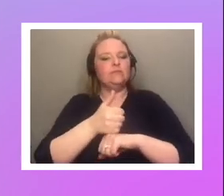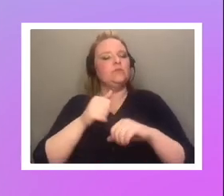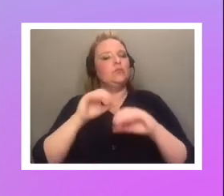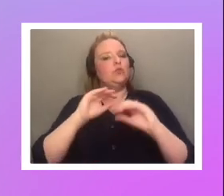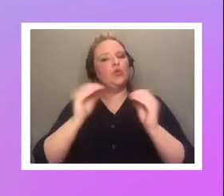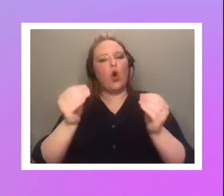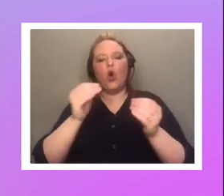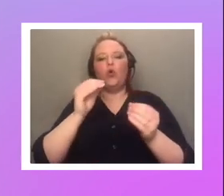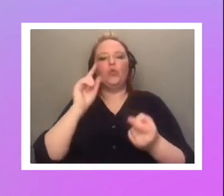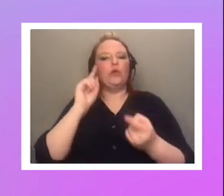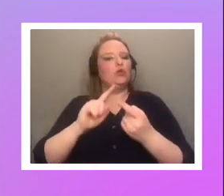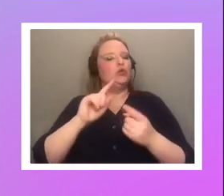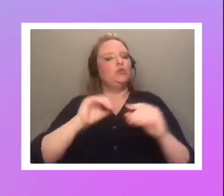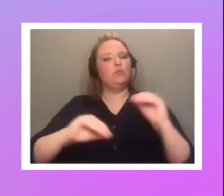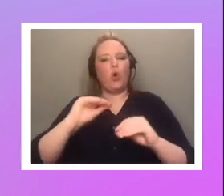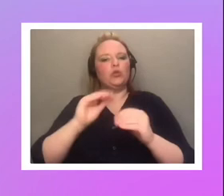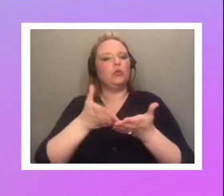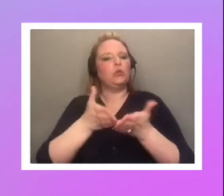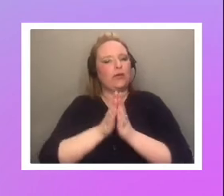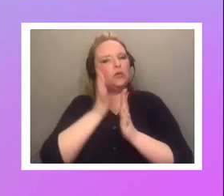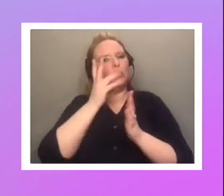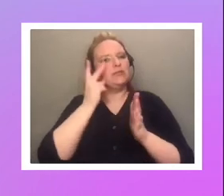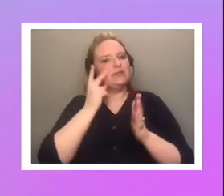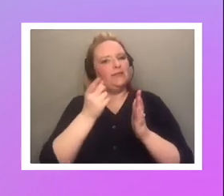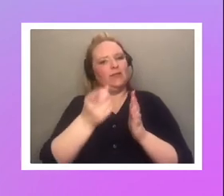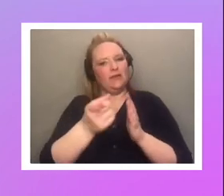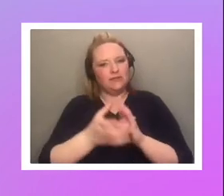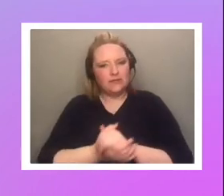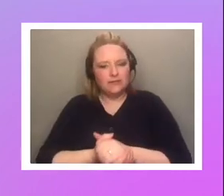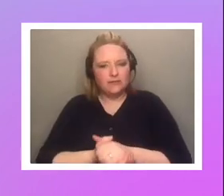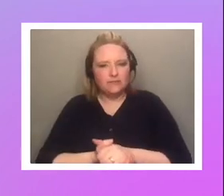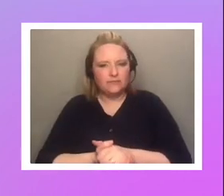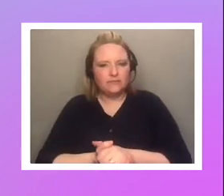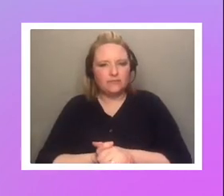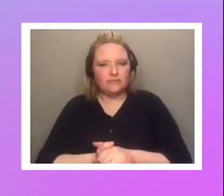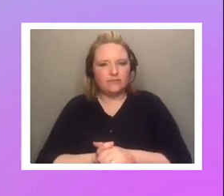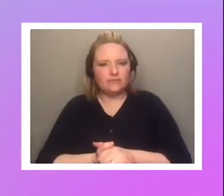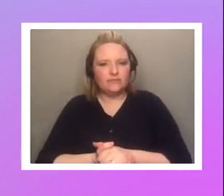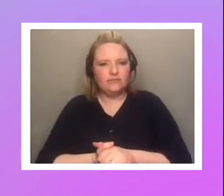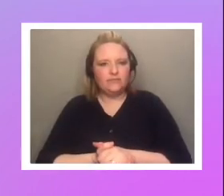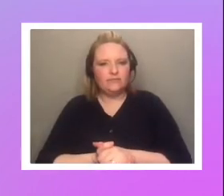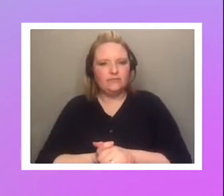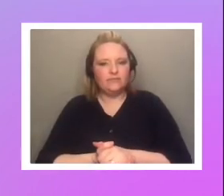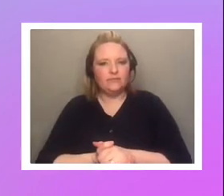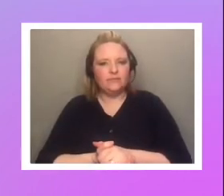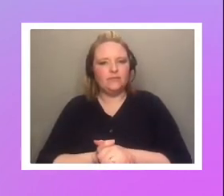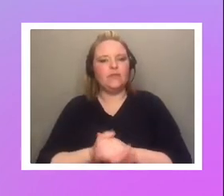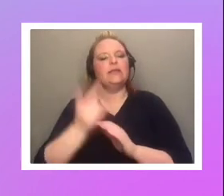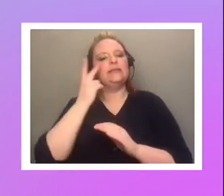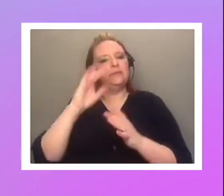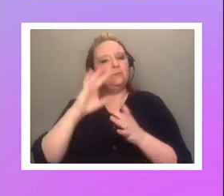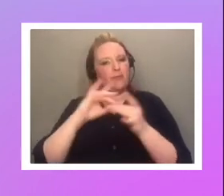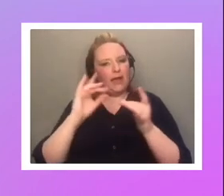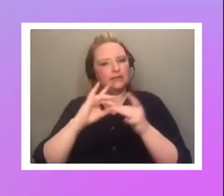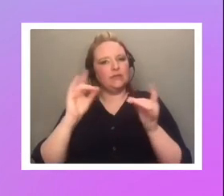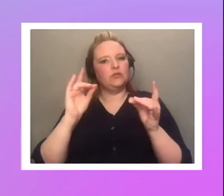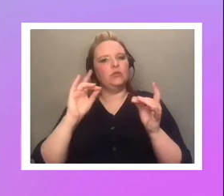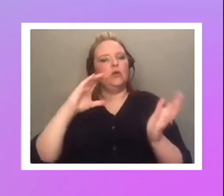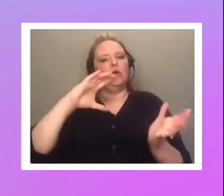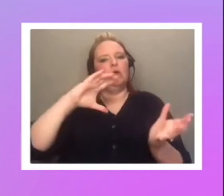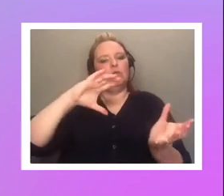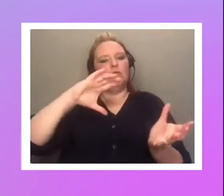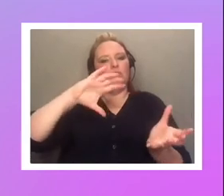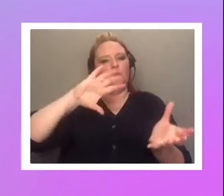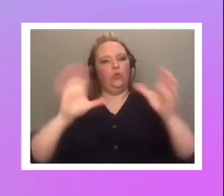reduced motion requested, you'll see something like this. I'll just give it a play. So as this plays, we see the message bubbles come up. We have this